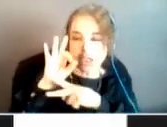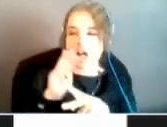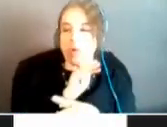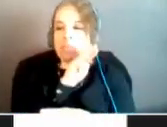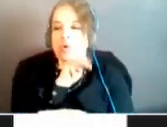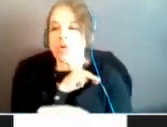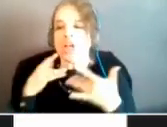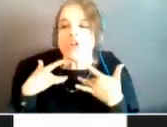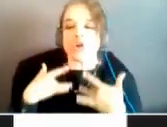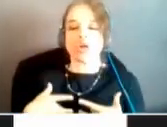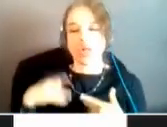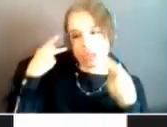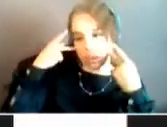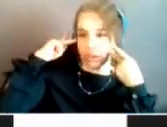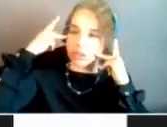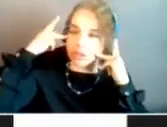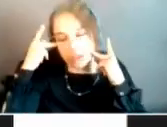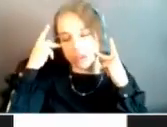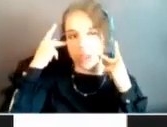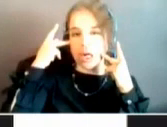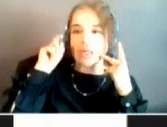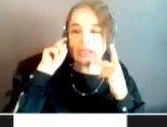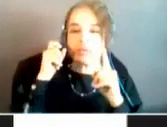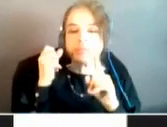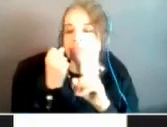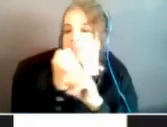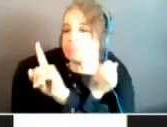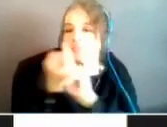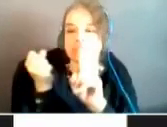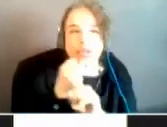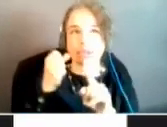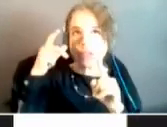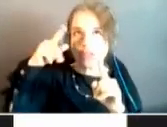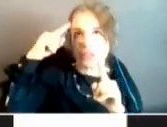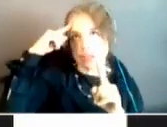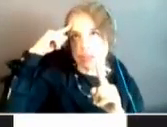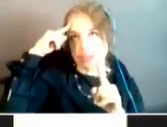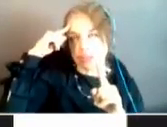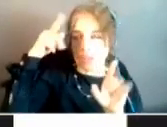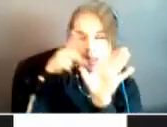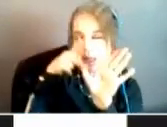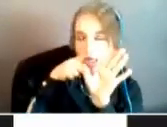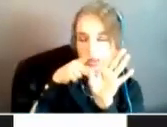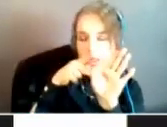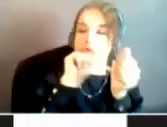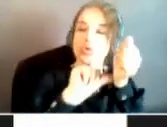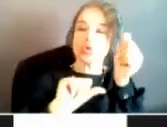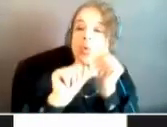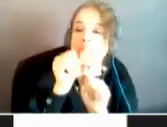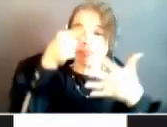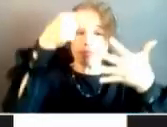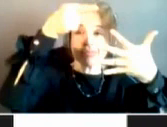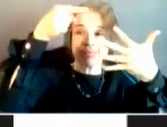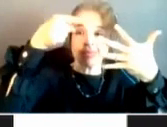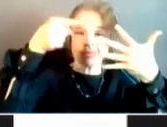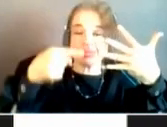demoralization, depression, paranoia, substance abuse, psychopathology, suicide risk. So we really want